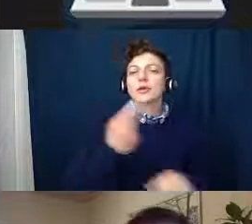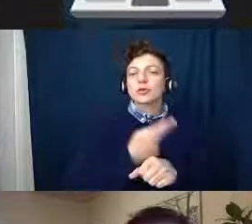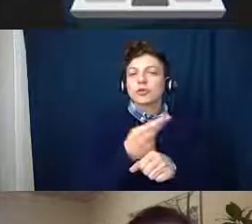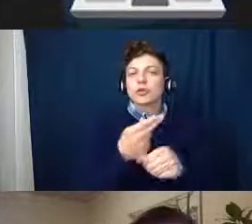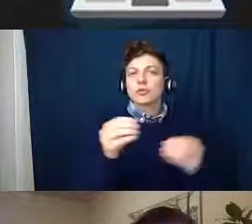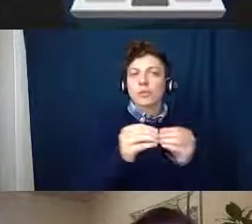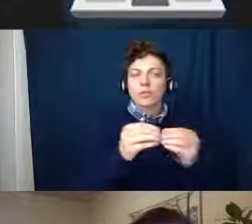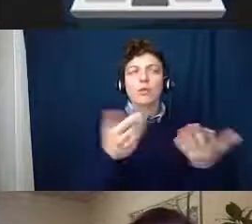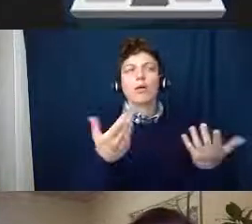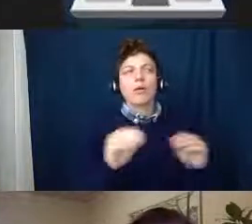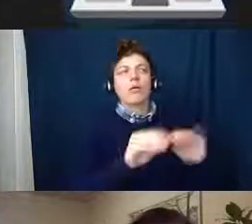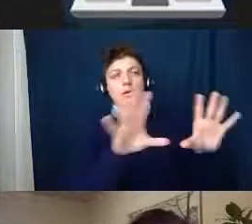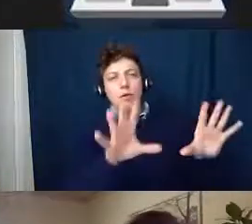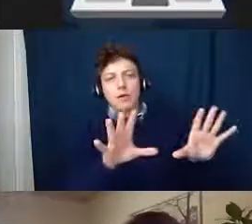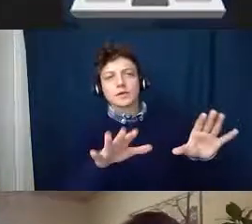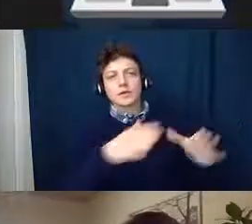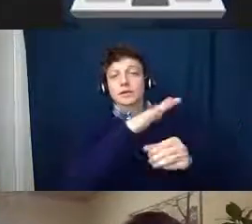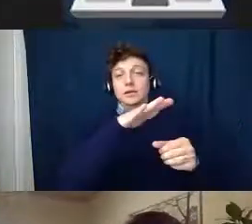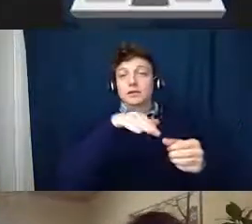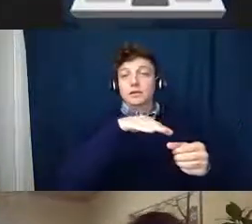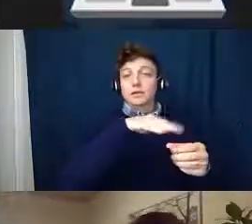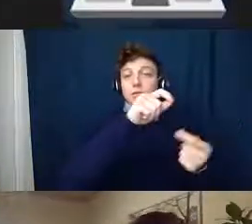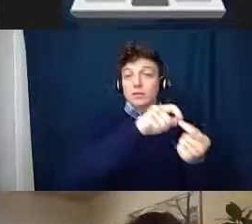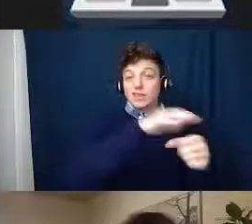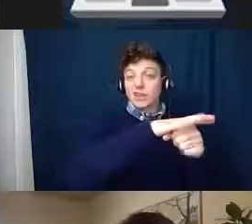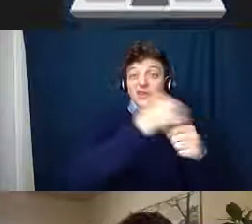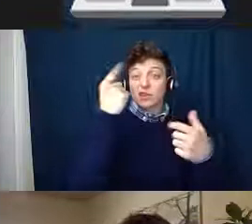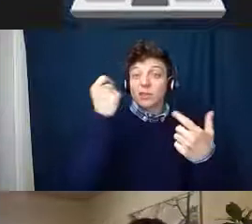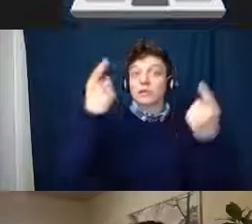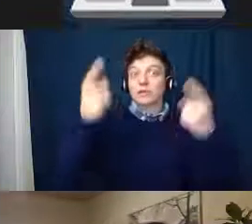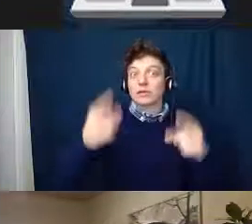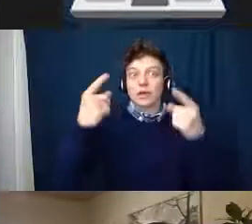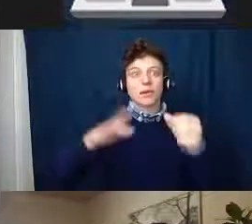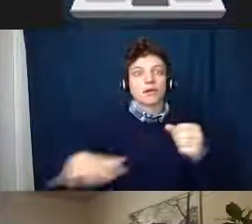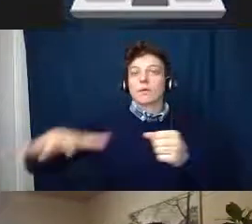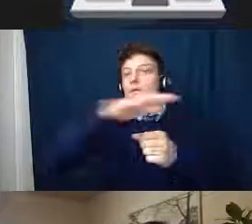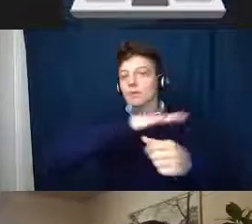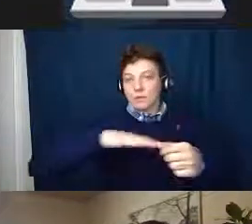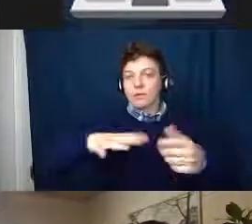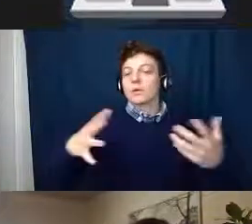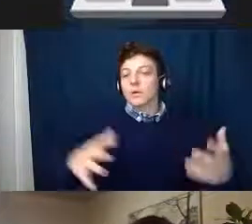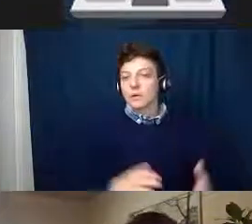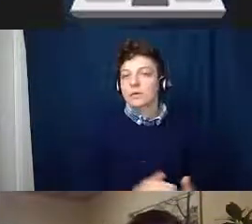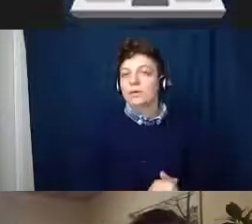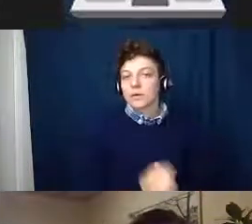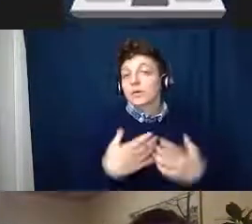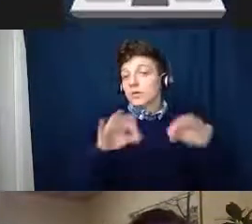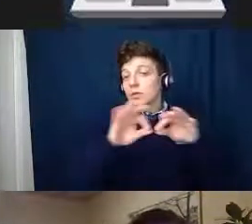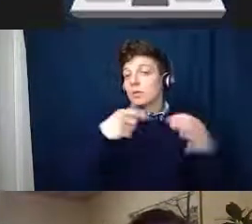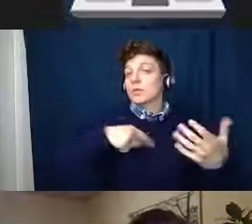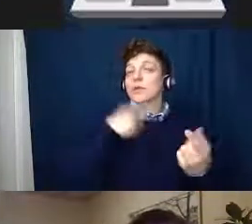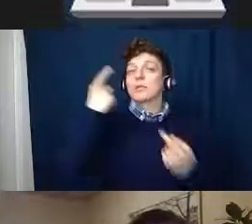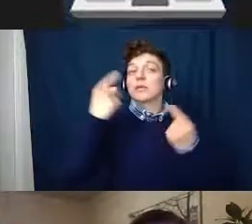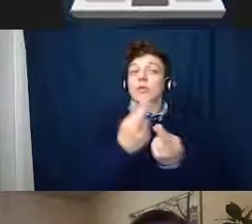Kensington, drug use is occurring and overdoses are occurring throughout Philadelphia. And it's important that we think about resources